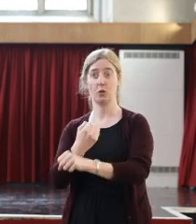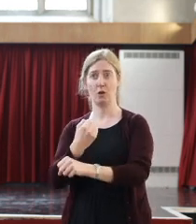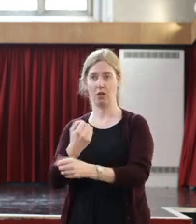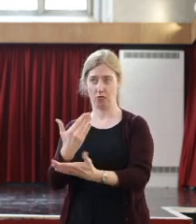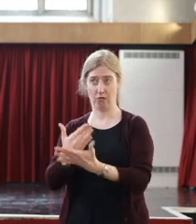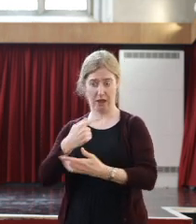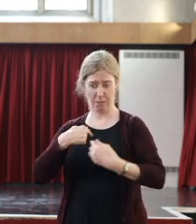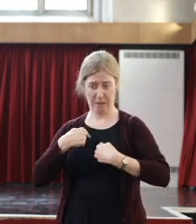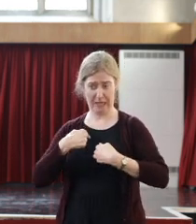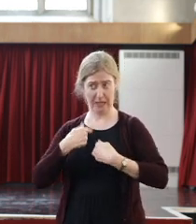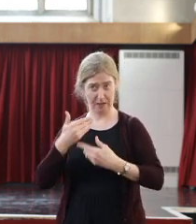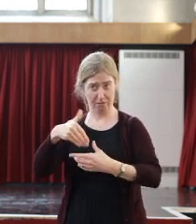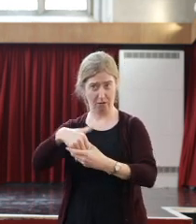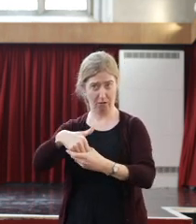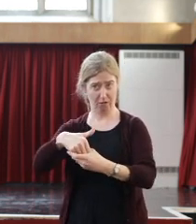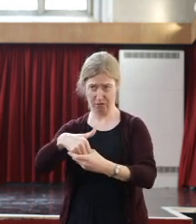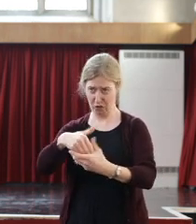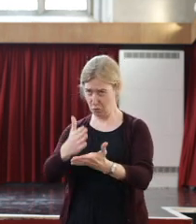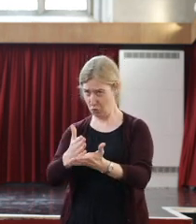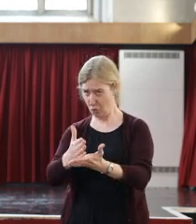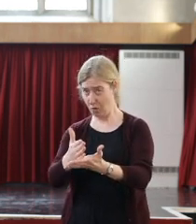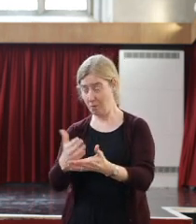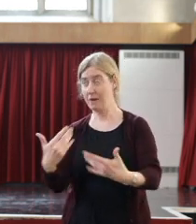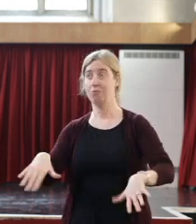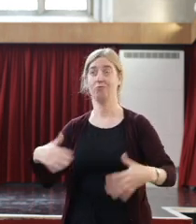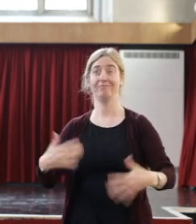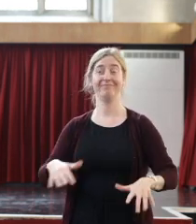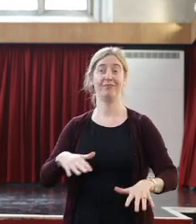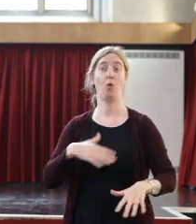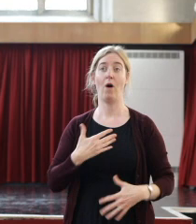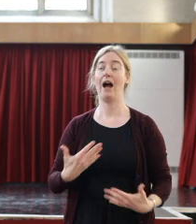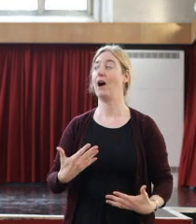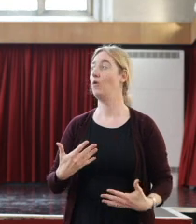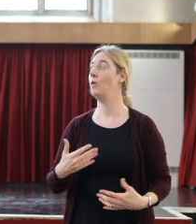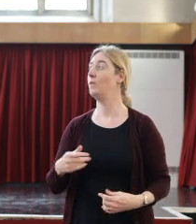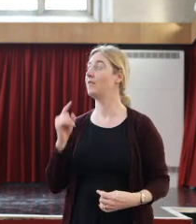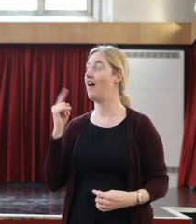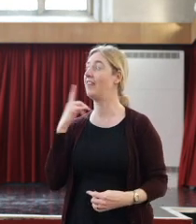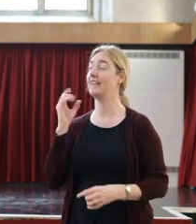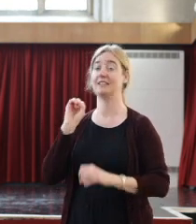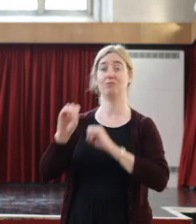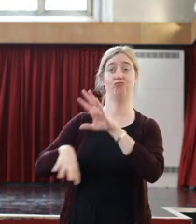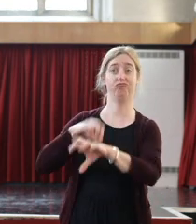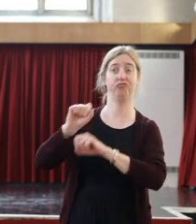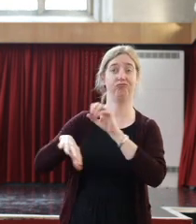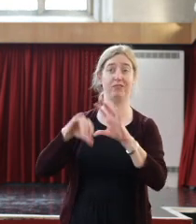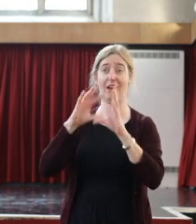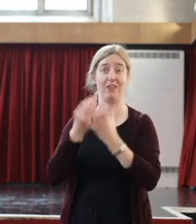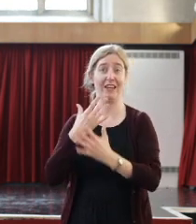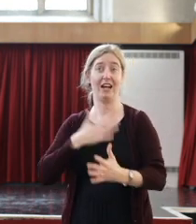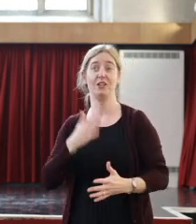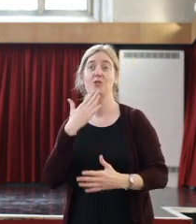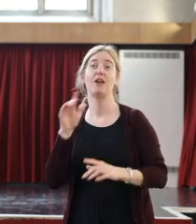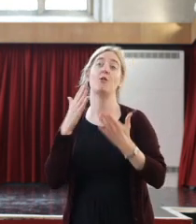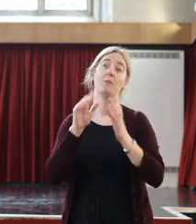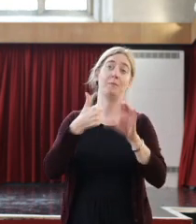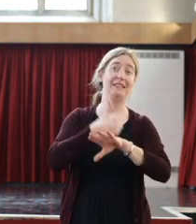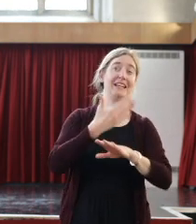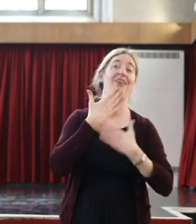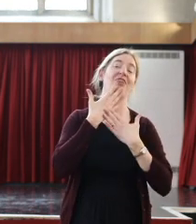opportunity. It's been incredible. I don't think that's quite 5 minutes, but yeah. So thank you very much.